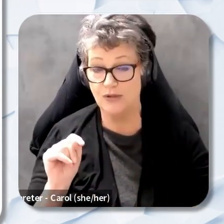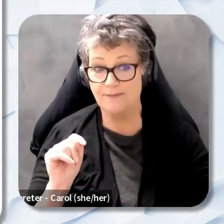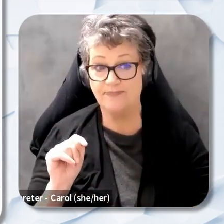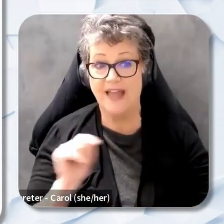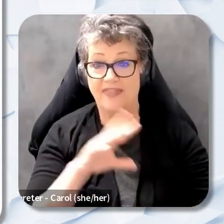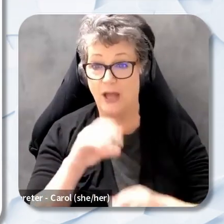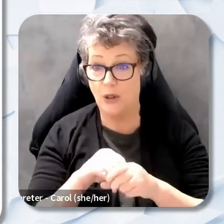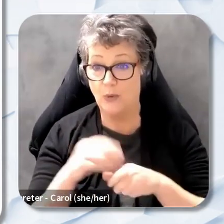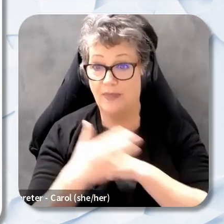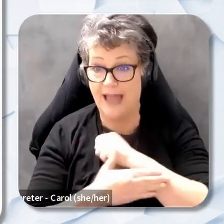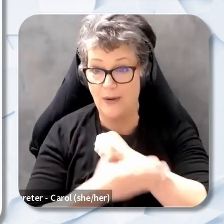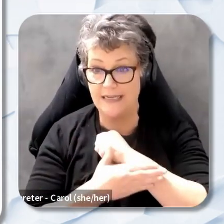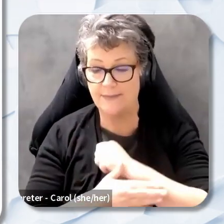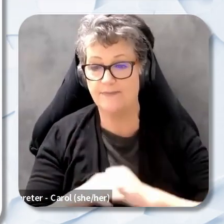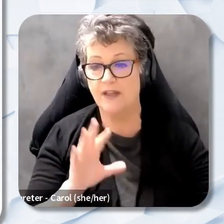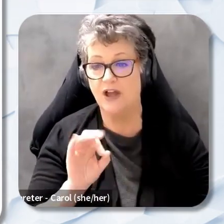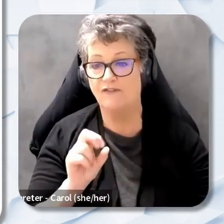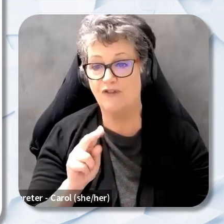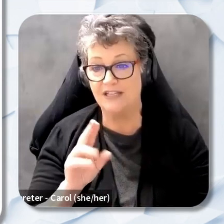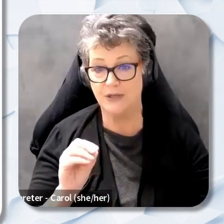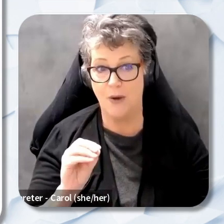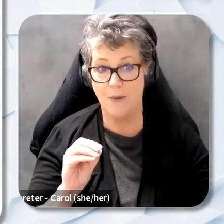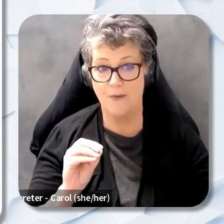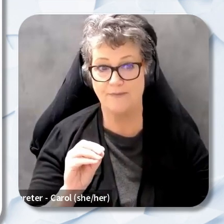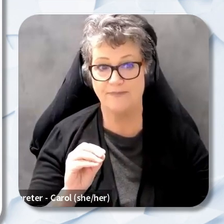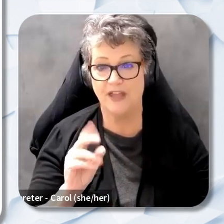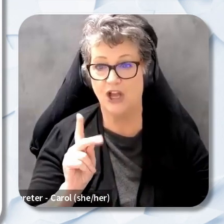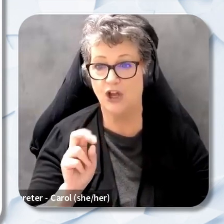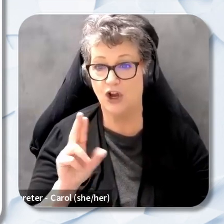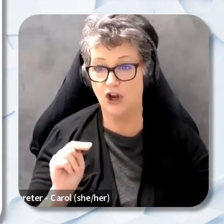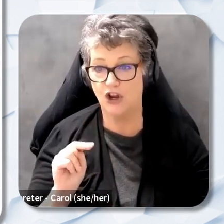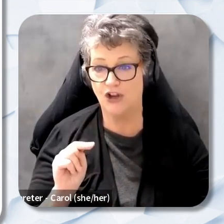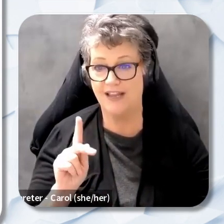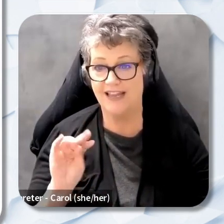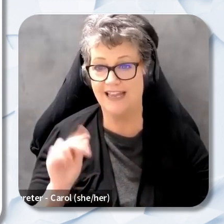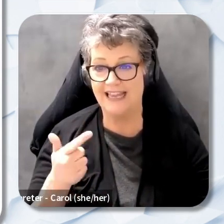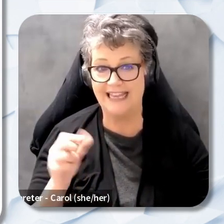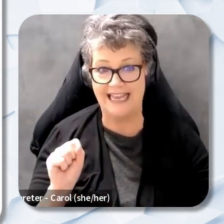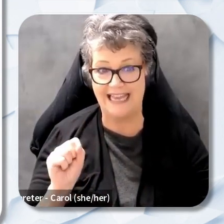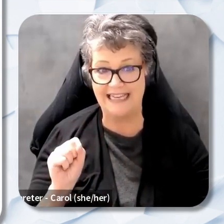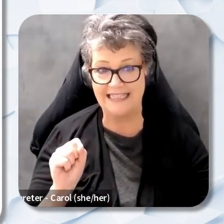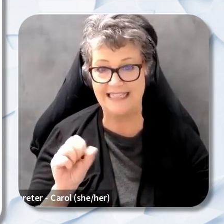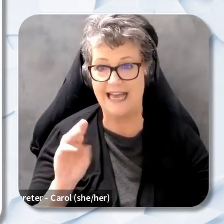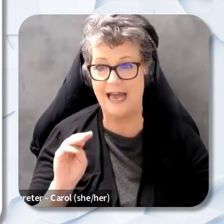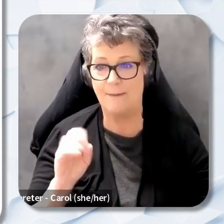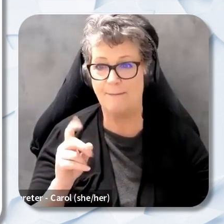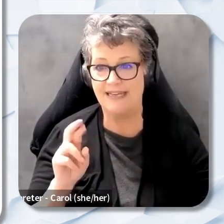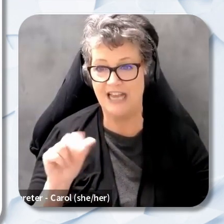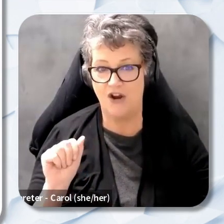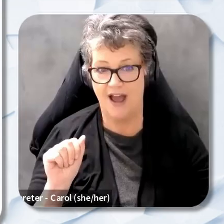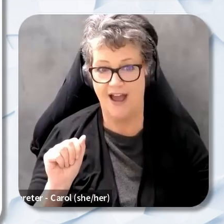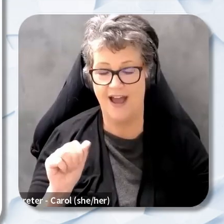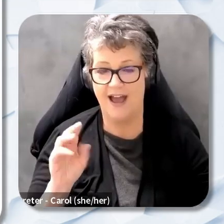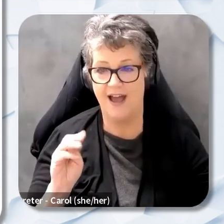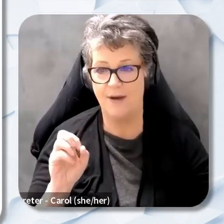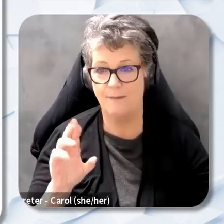and they support the following counties: Fresno, Kern, Kings,